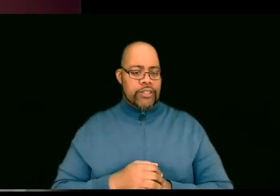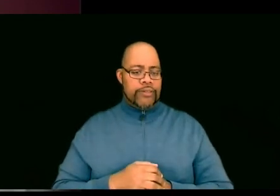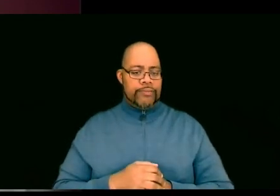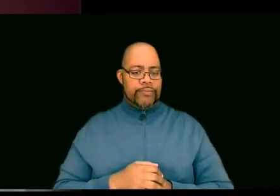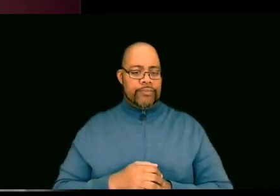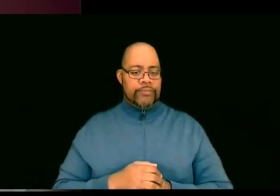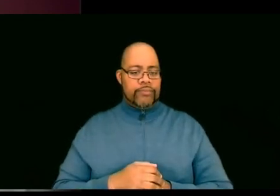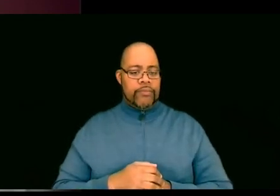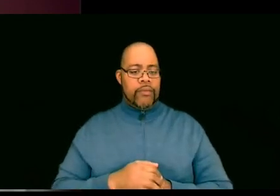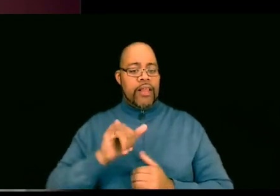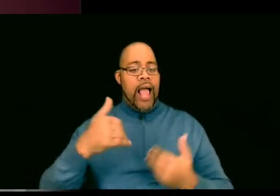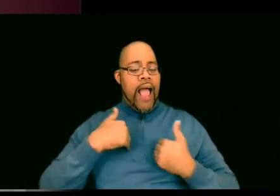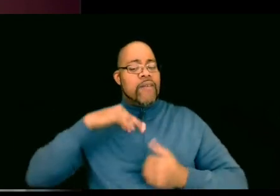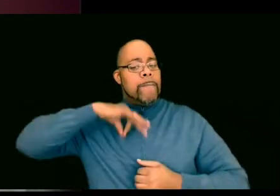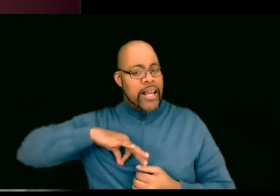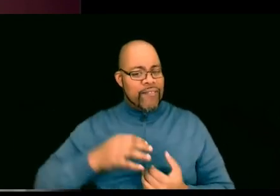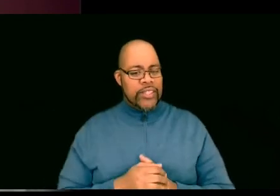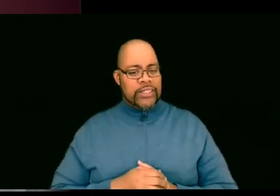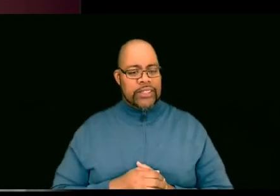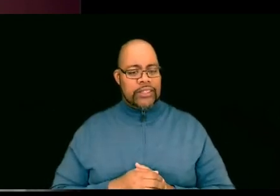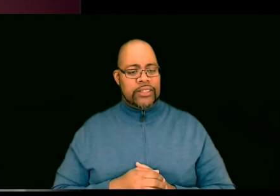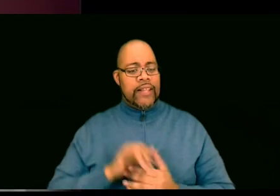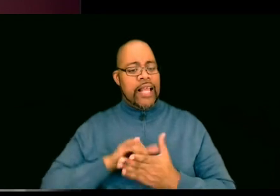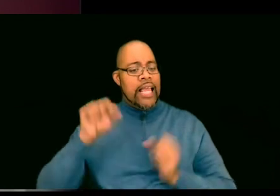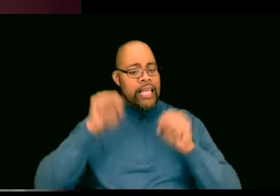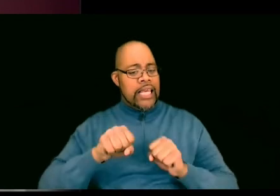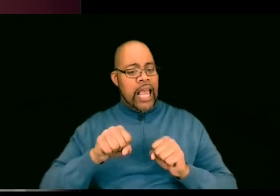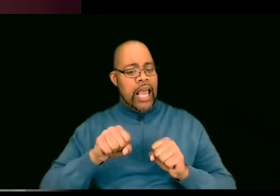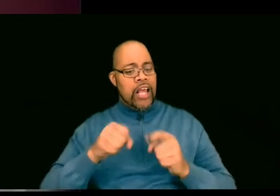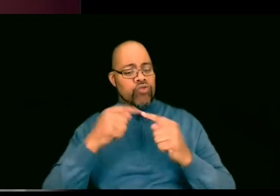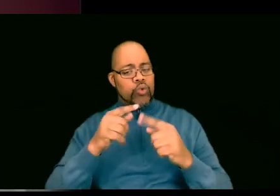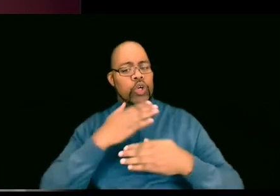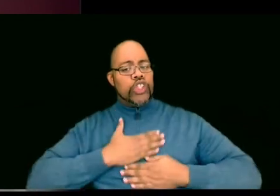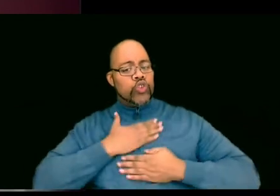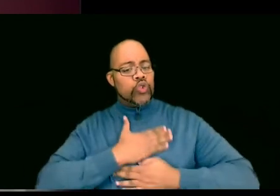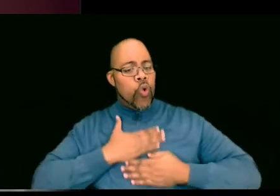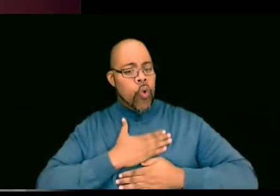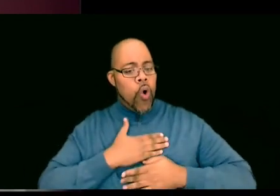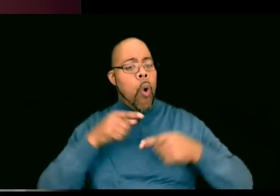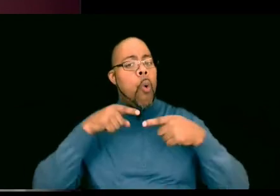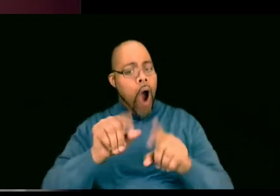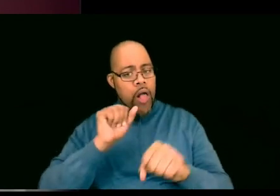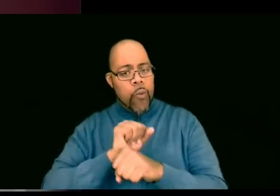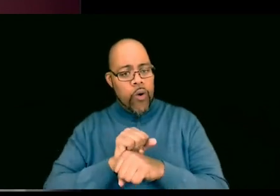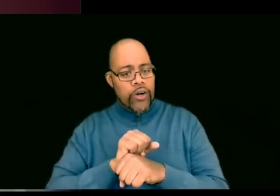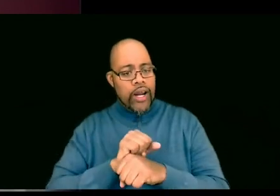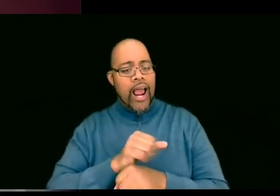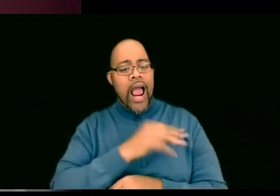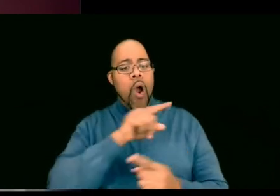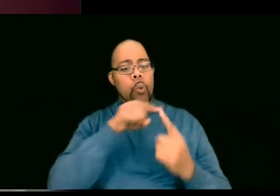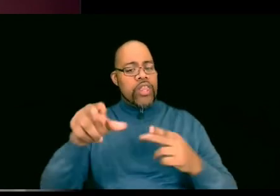jobs that have benefits that they can look to enjoy while they're